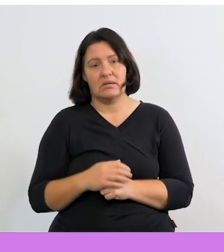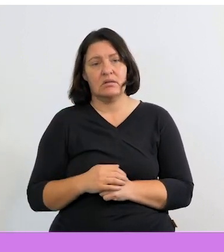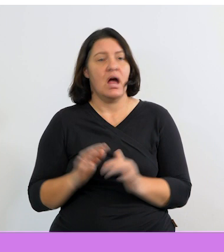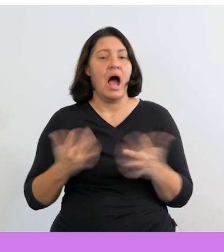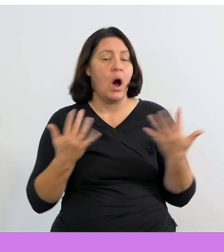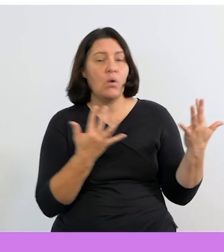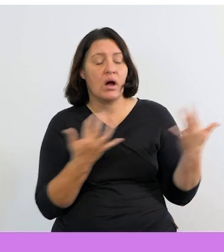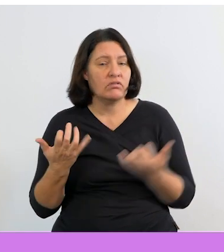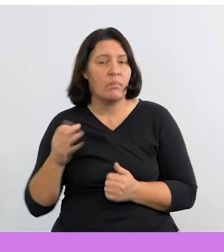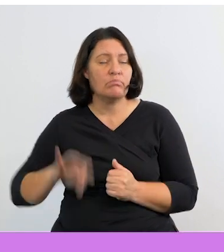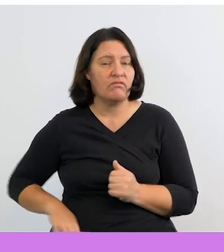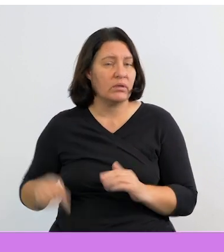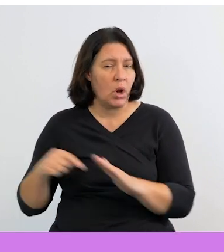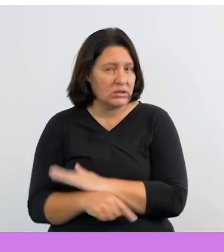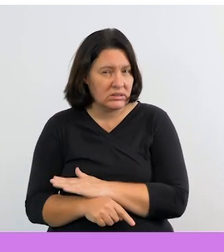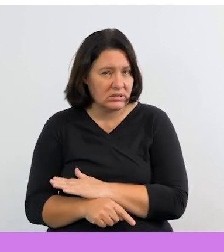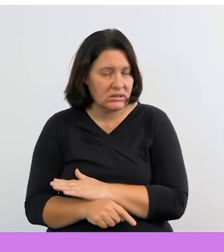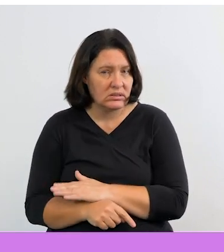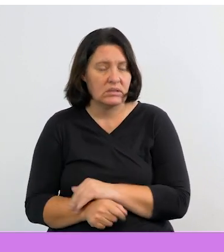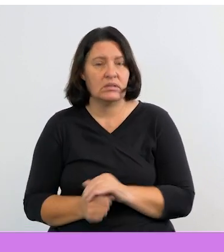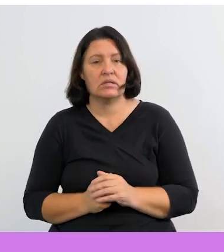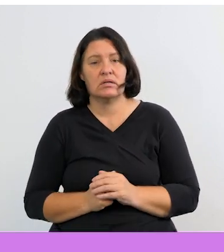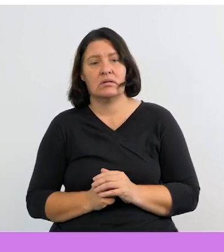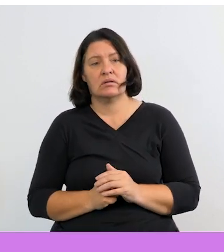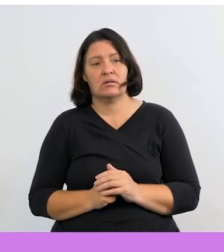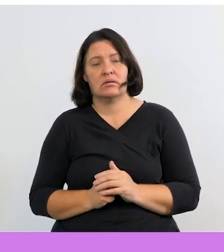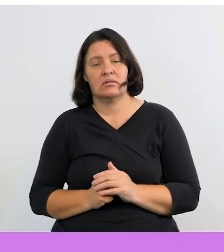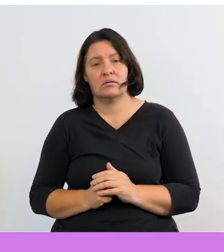chows, right? How do we calculate profit or loss again?